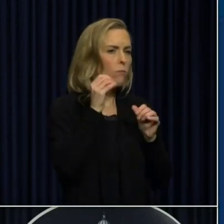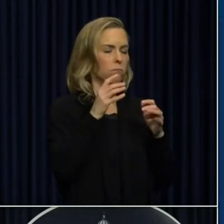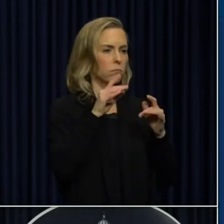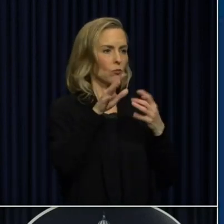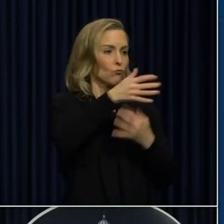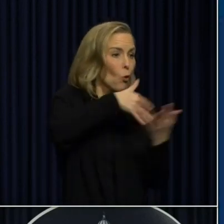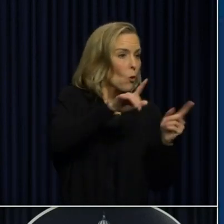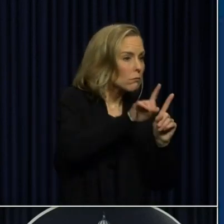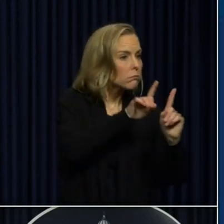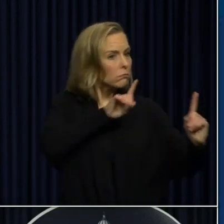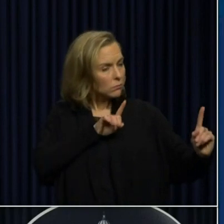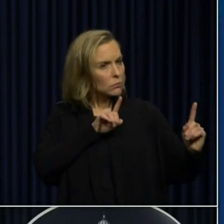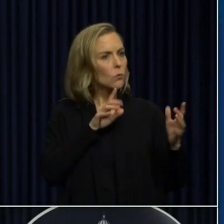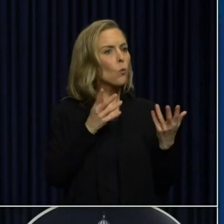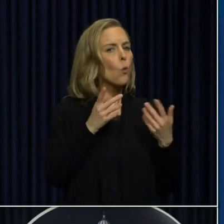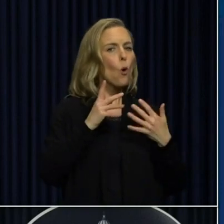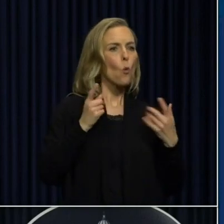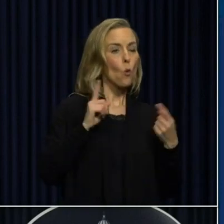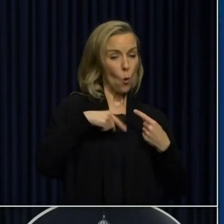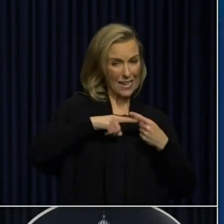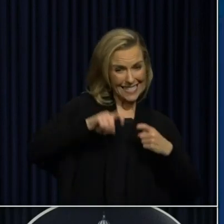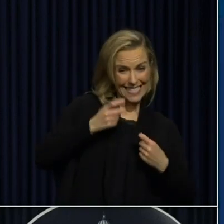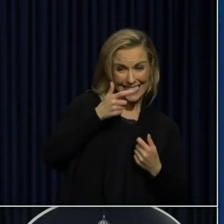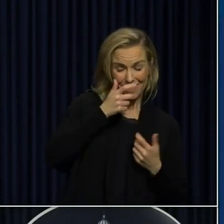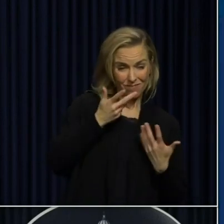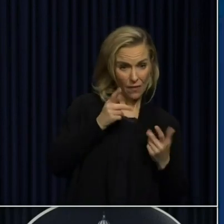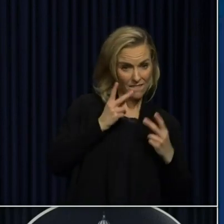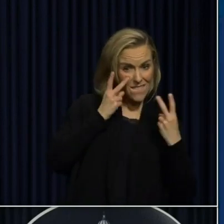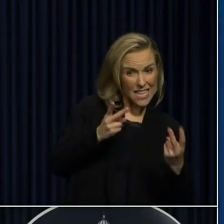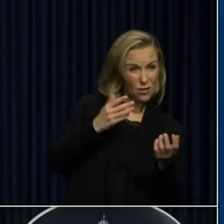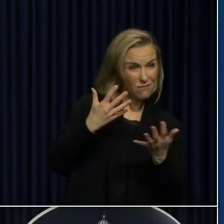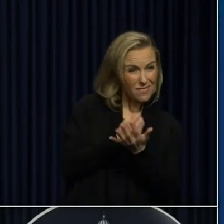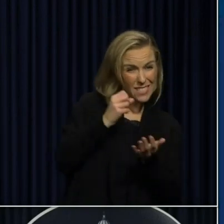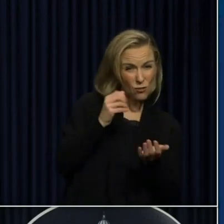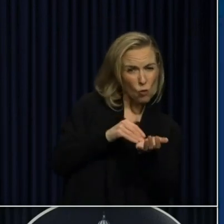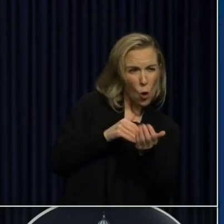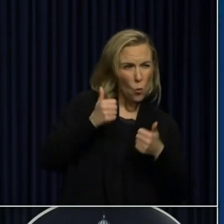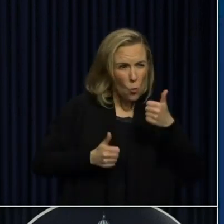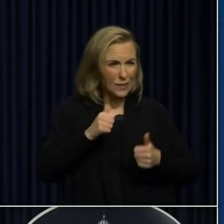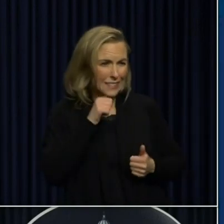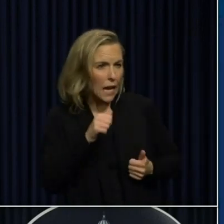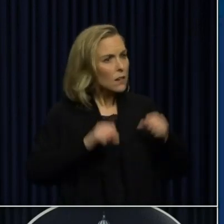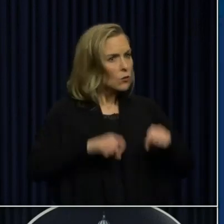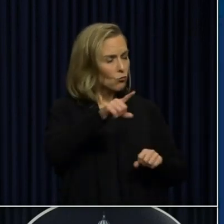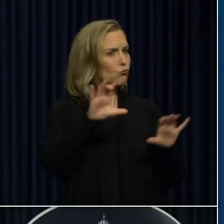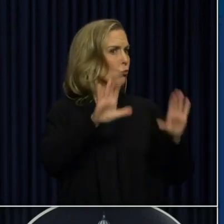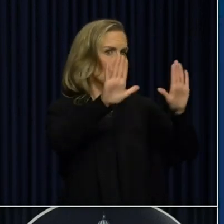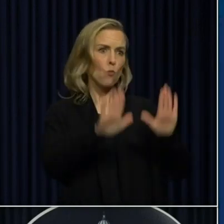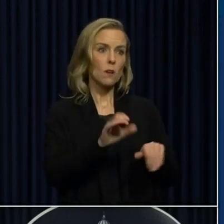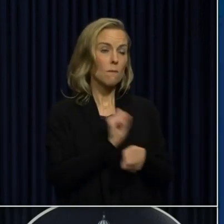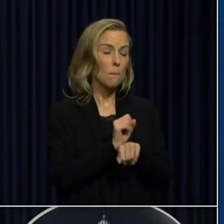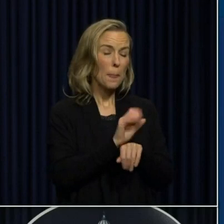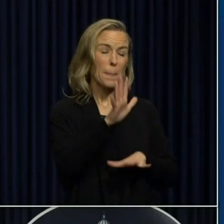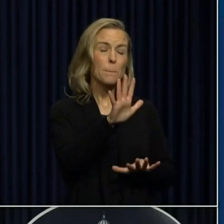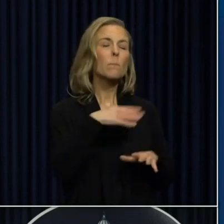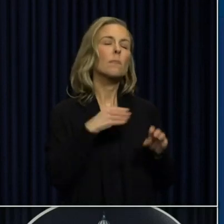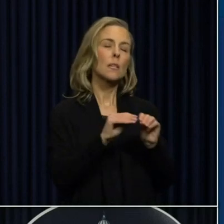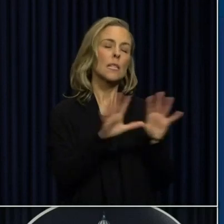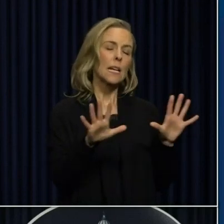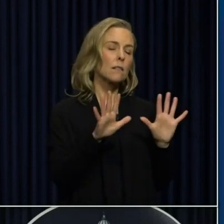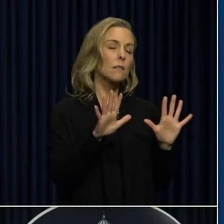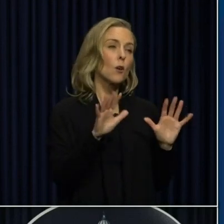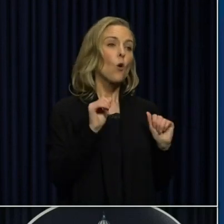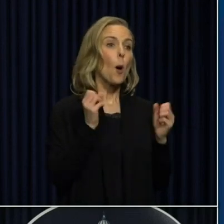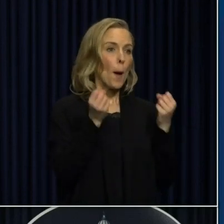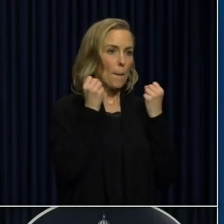and that has protected a lot of people. Let me just be as clear as I can. There would be a lot more people who would not